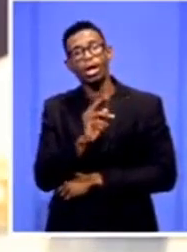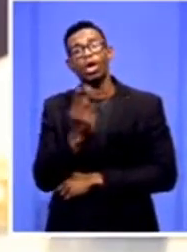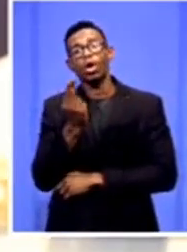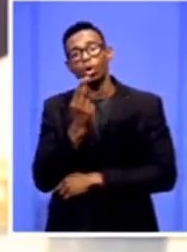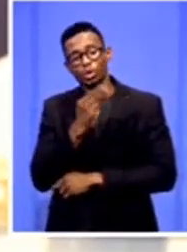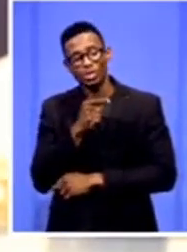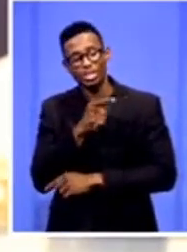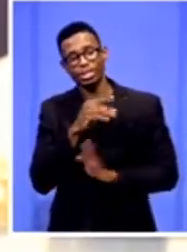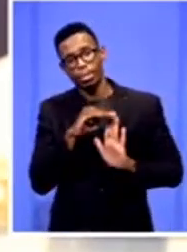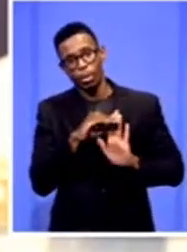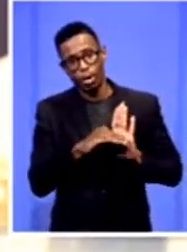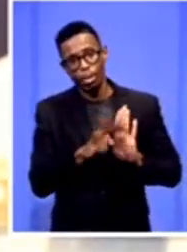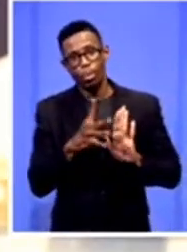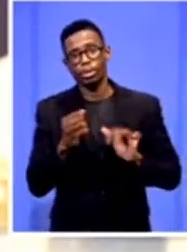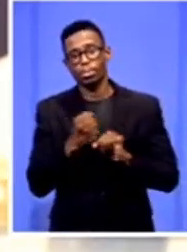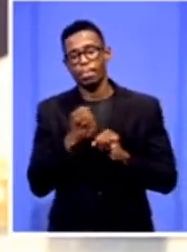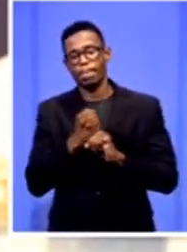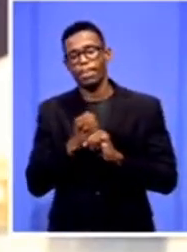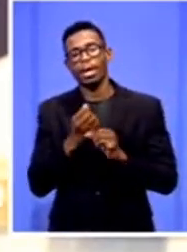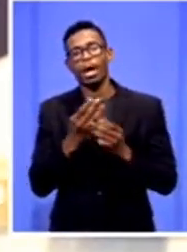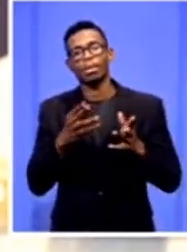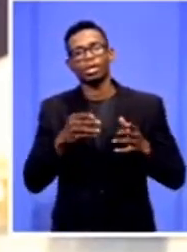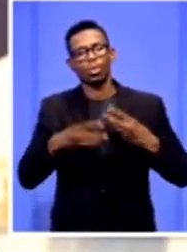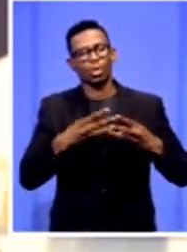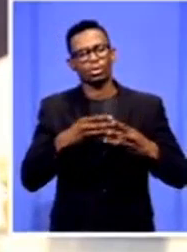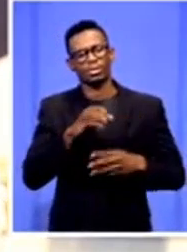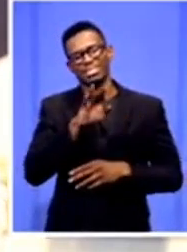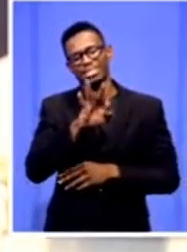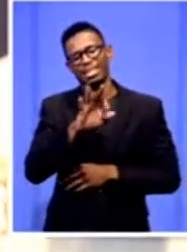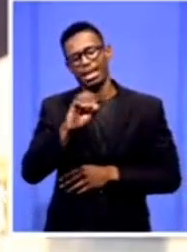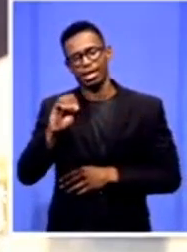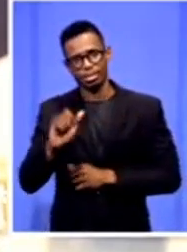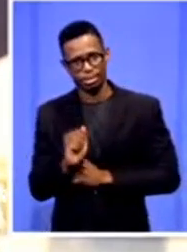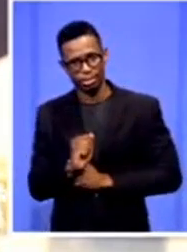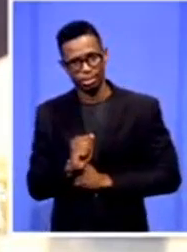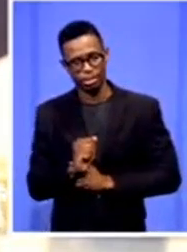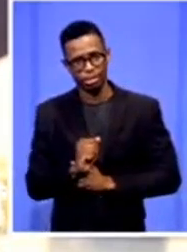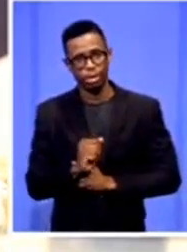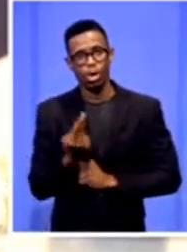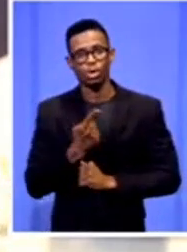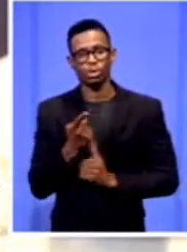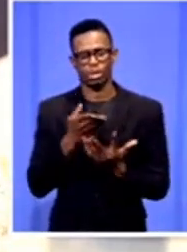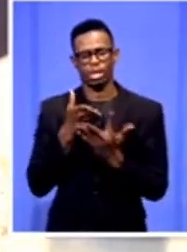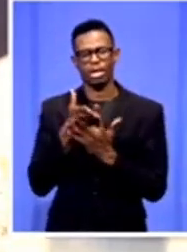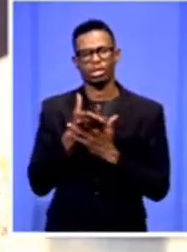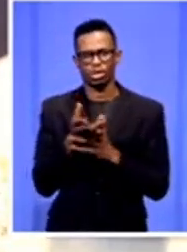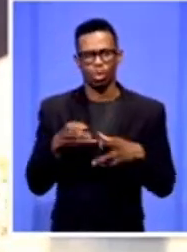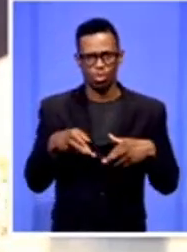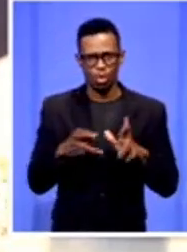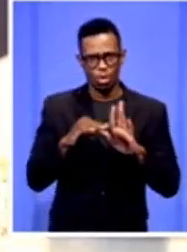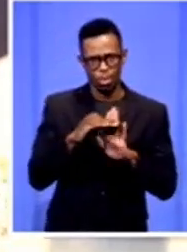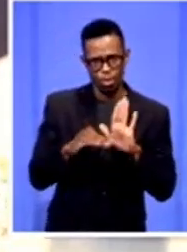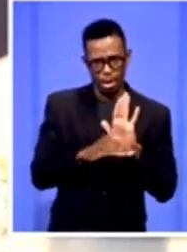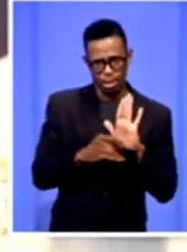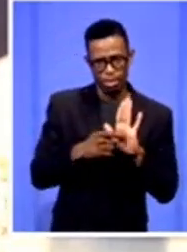interventions. Using our Access Roads program, we have completed phase one of the